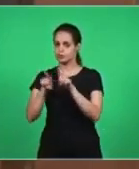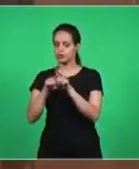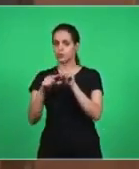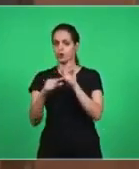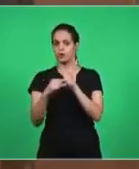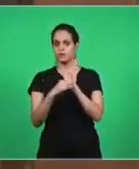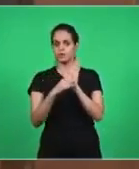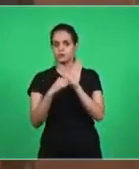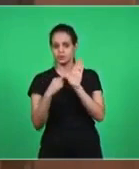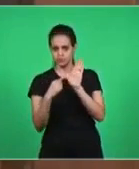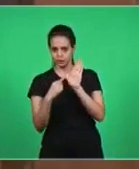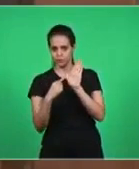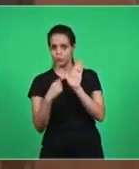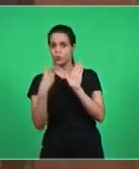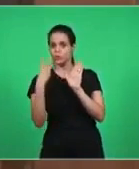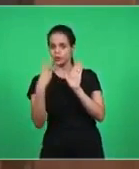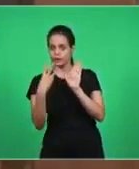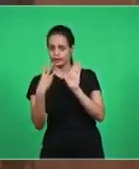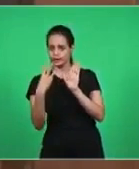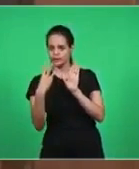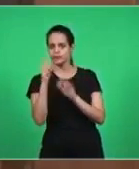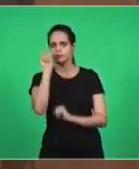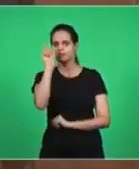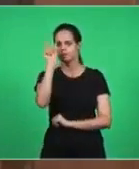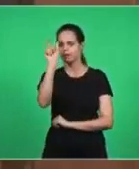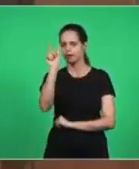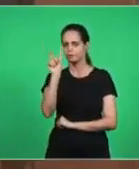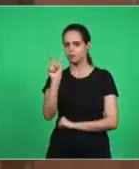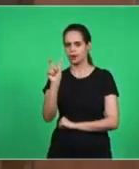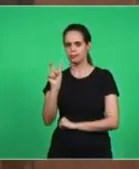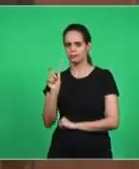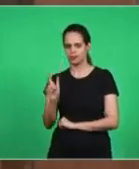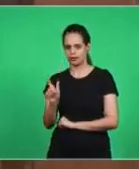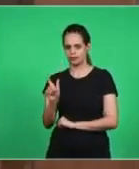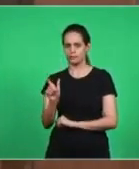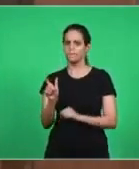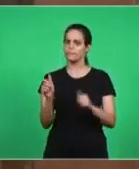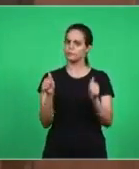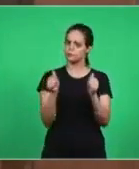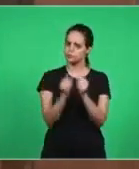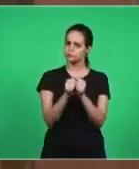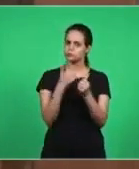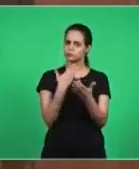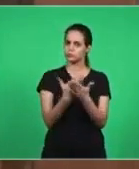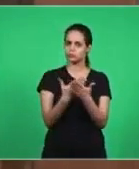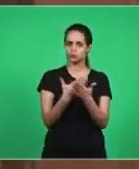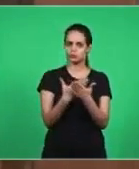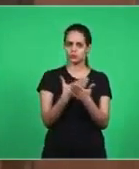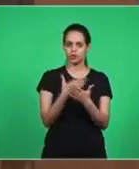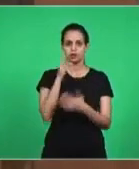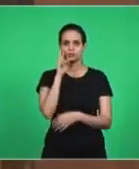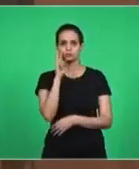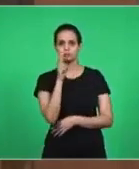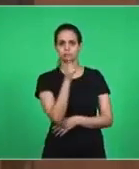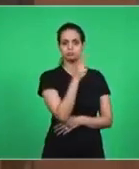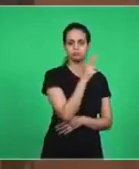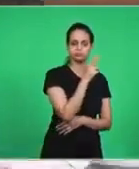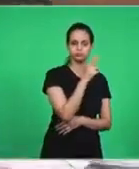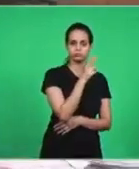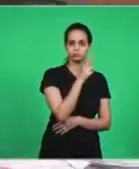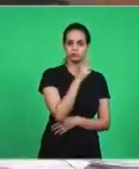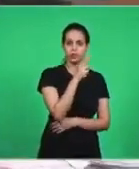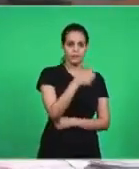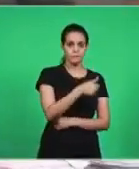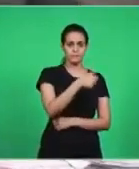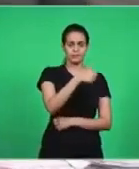Matthew 22. We're going to study this now together. So we're going to see here